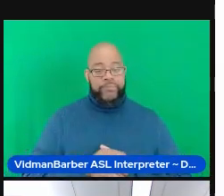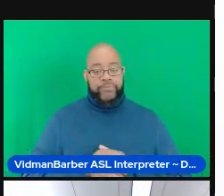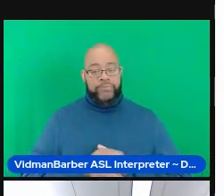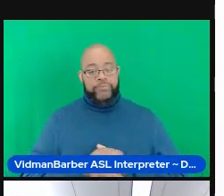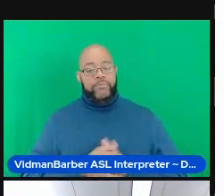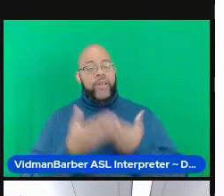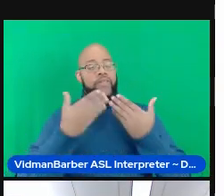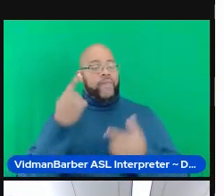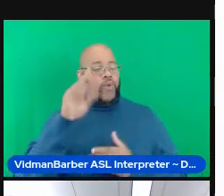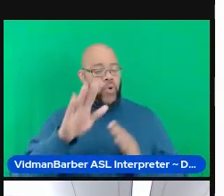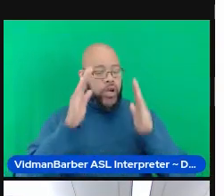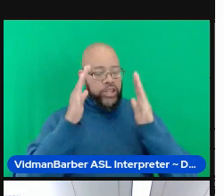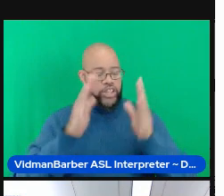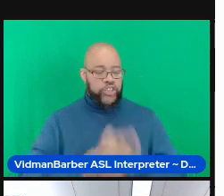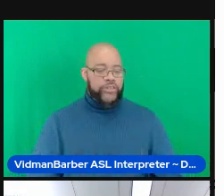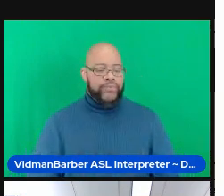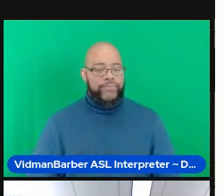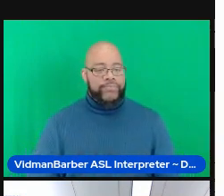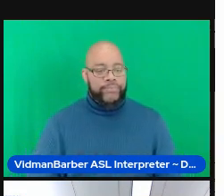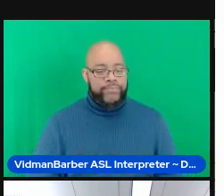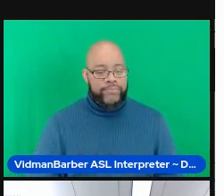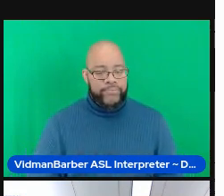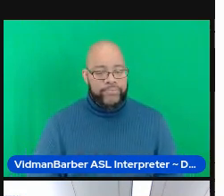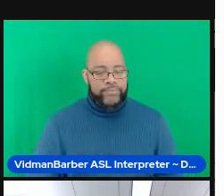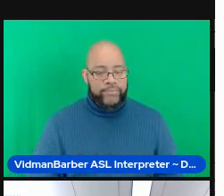Thank you very much for your attention.